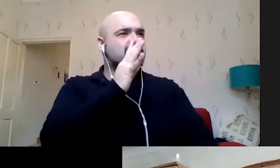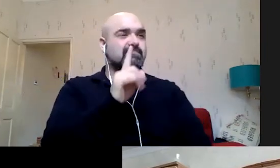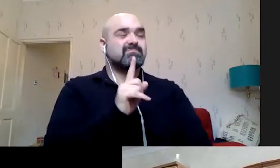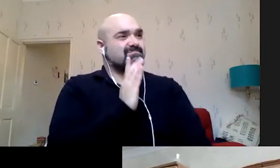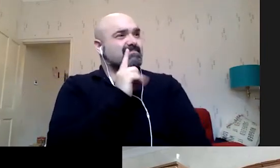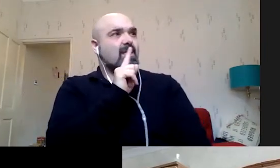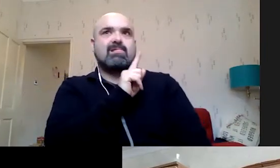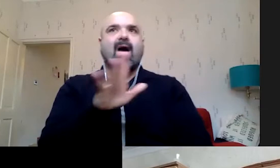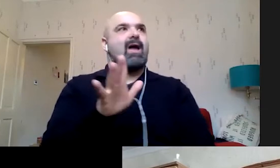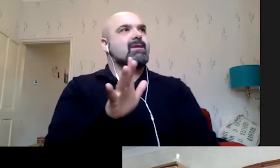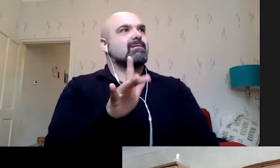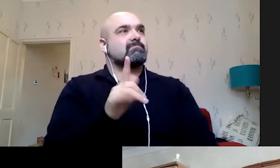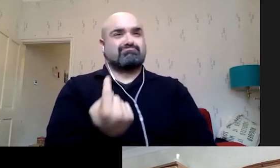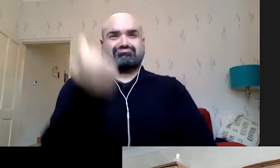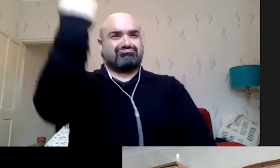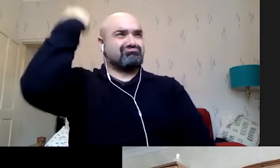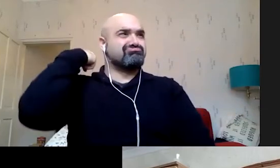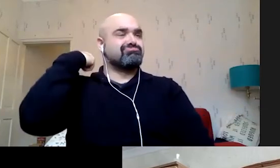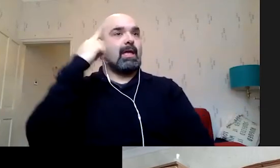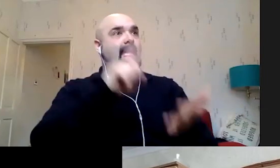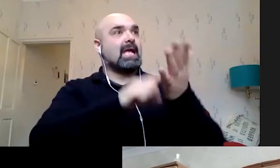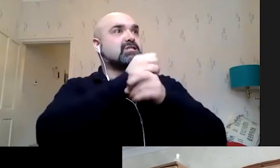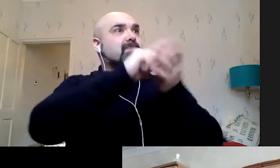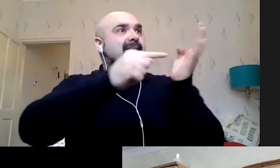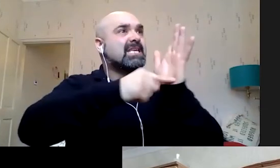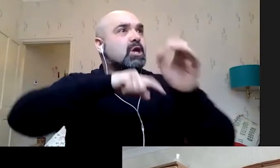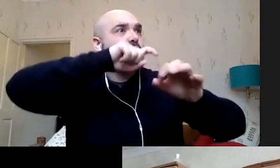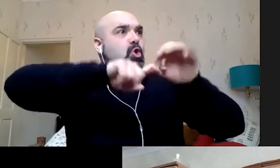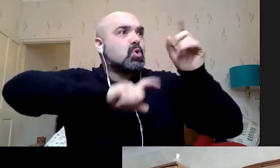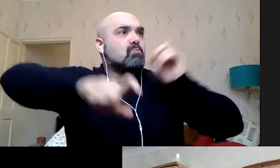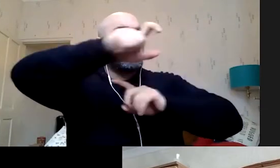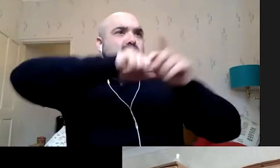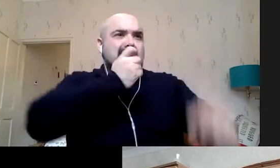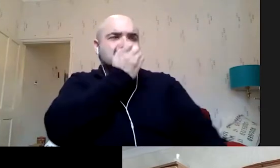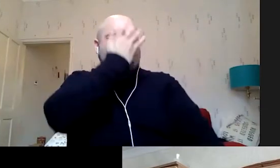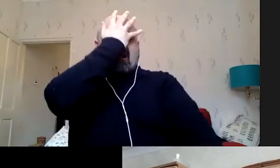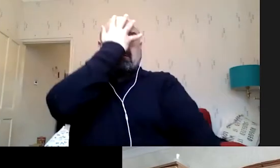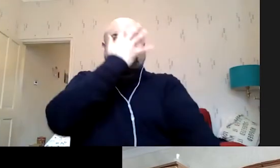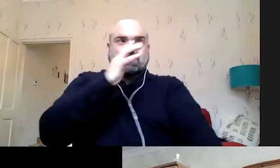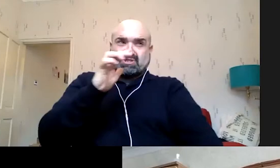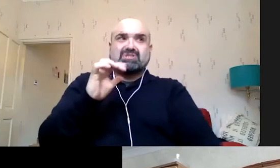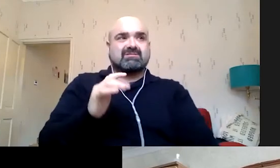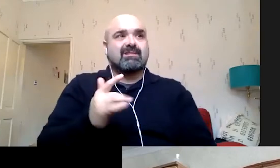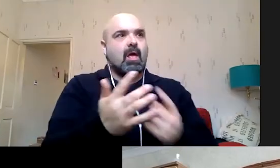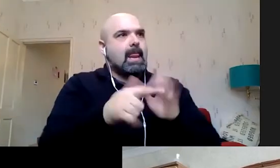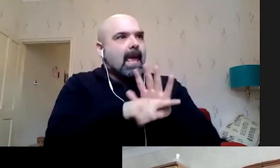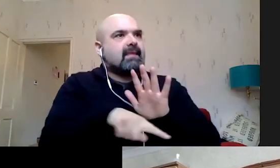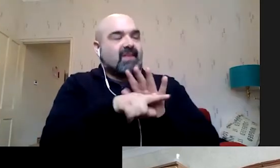as something to be ashamed of or put in a negative context. I think if you go back